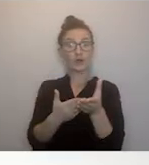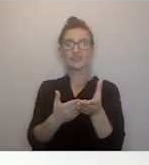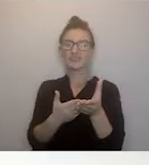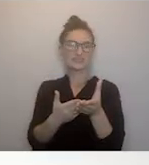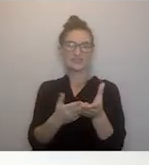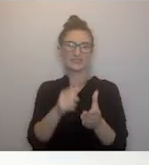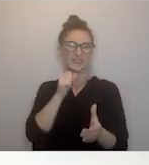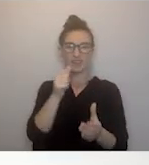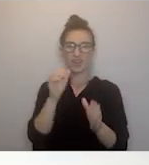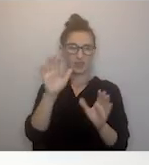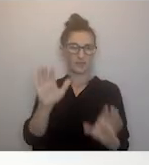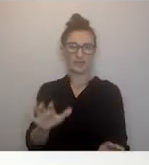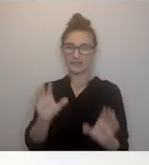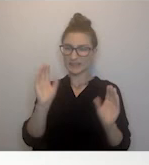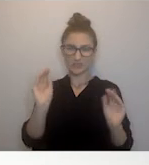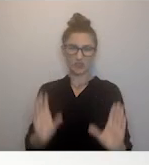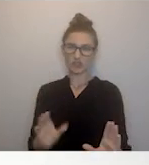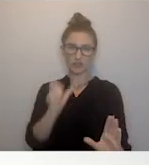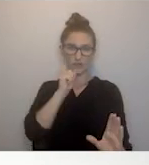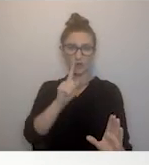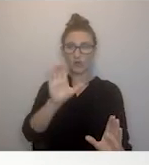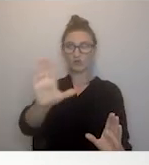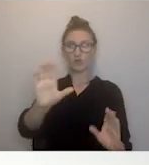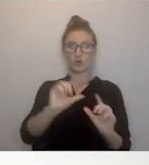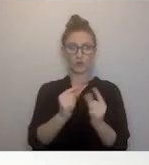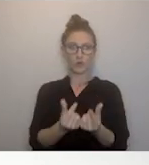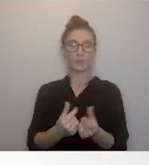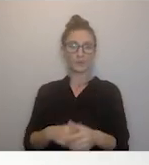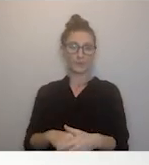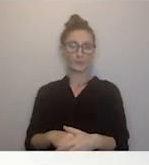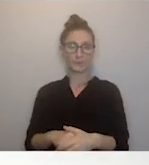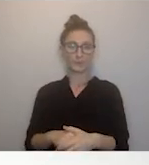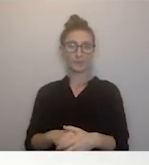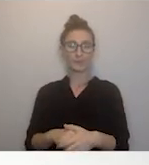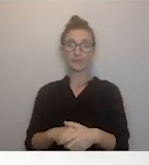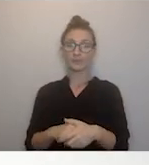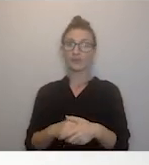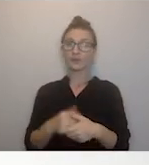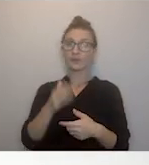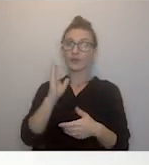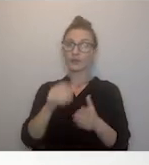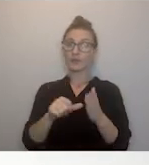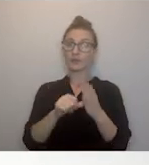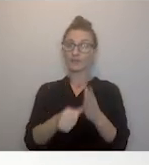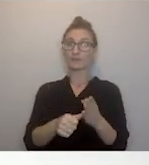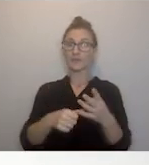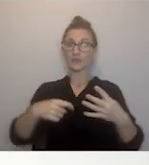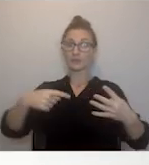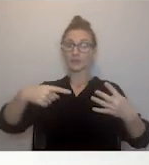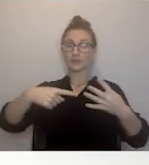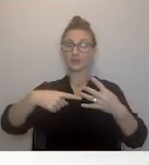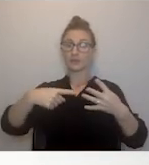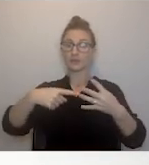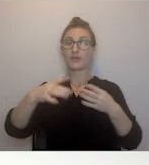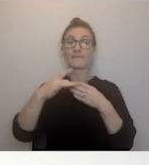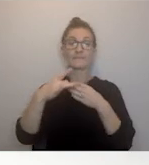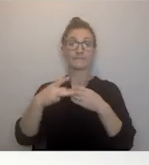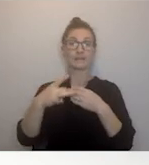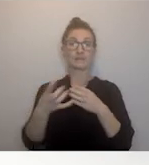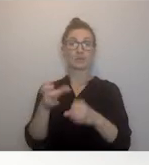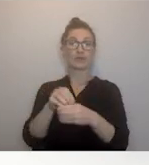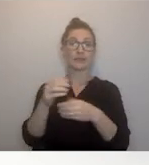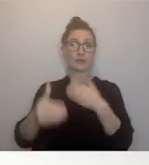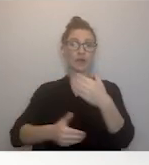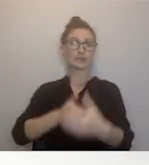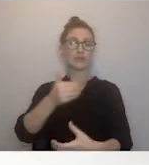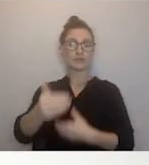of the puzzle, chances are that's not going to be the best teacher for your group. My biggest one that I will say time and time again is being